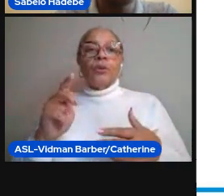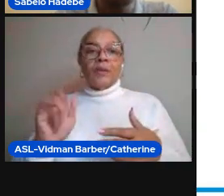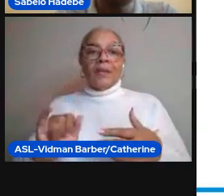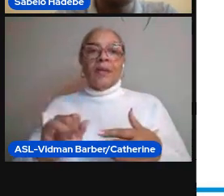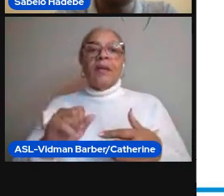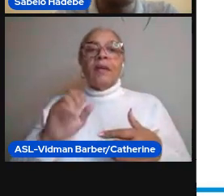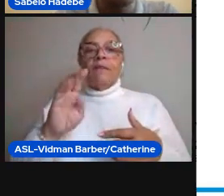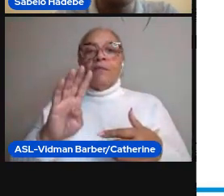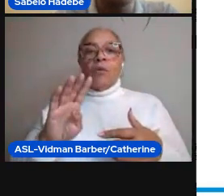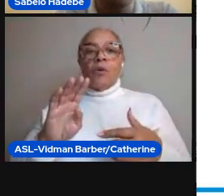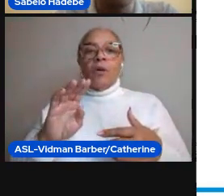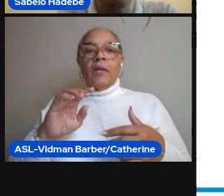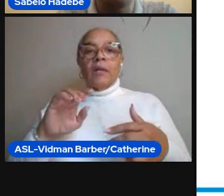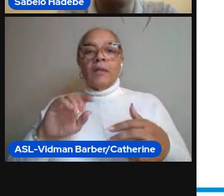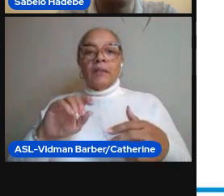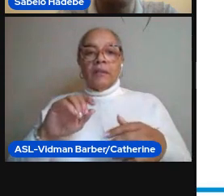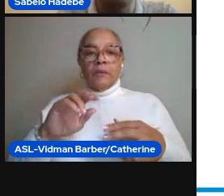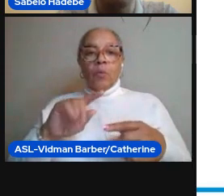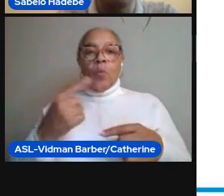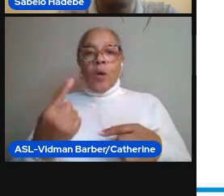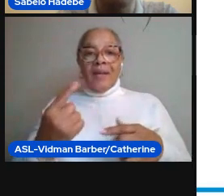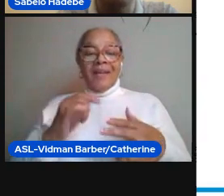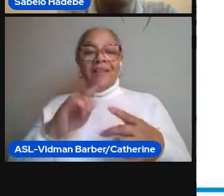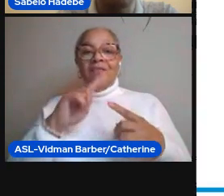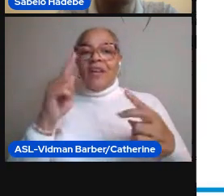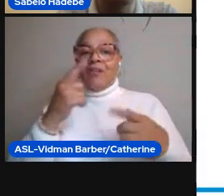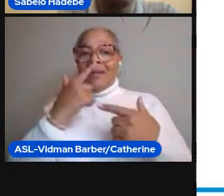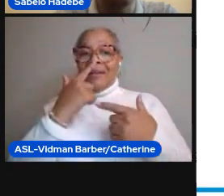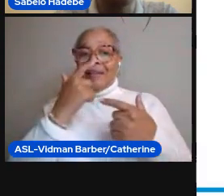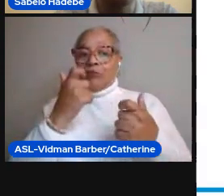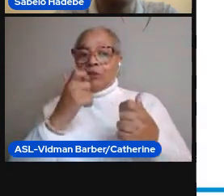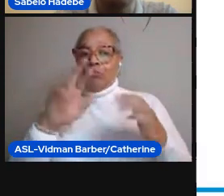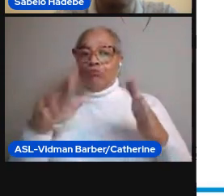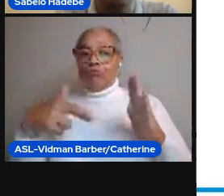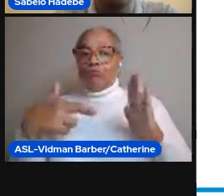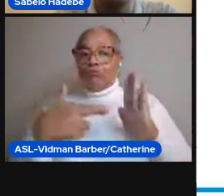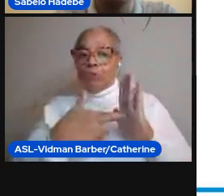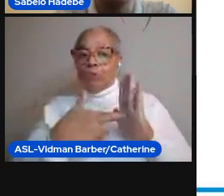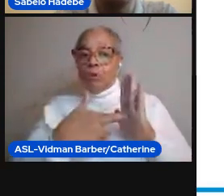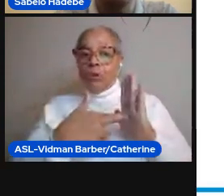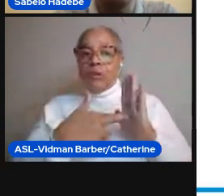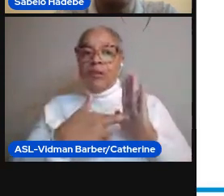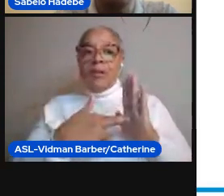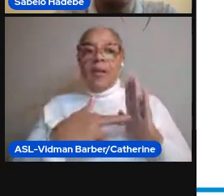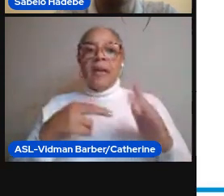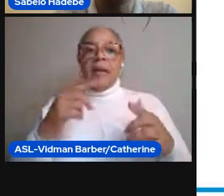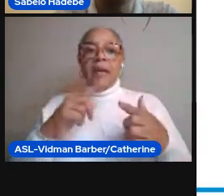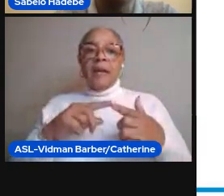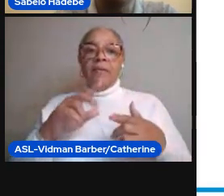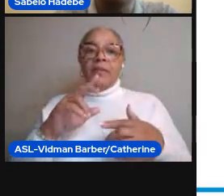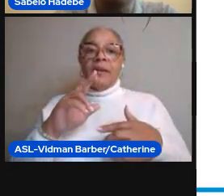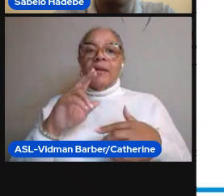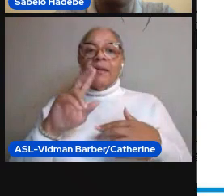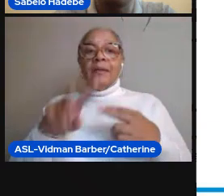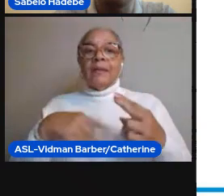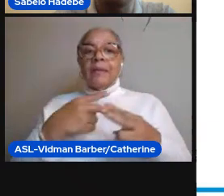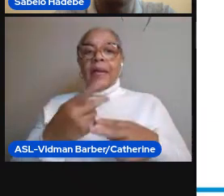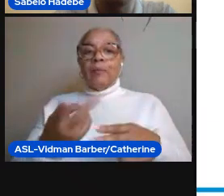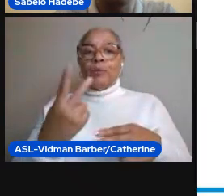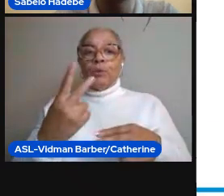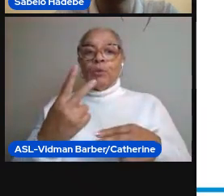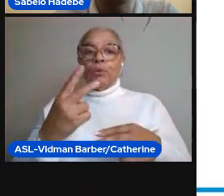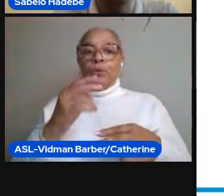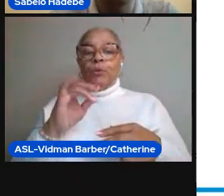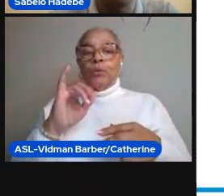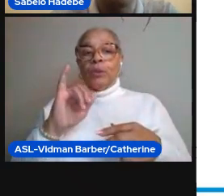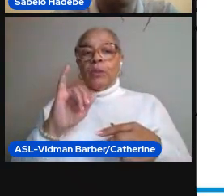And it has a very interesting role in at least in type 2 immunity that we've noticed. And